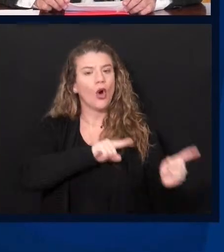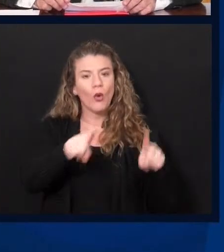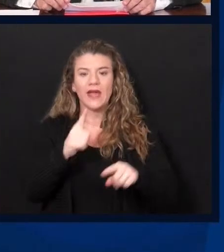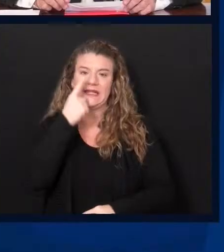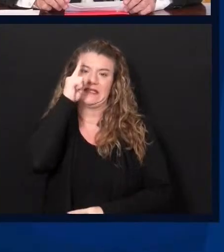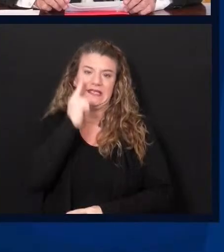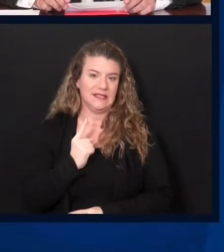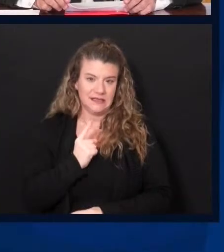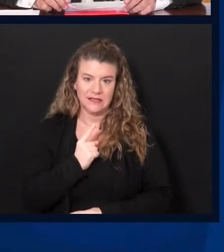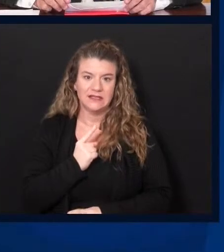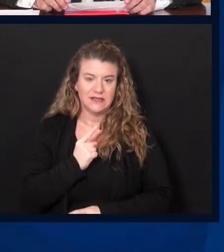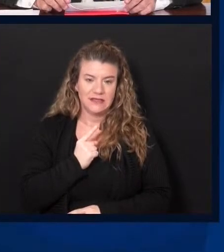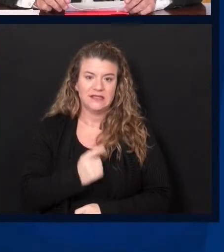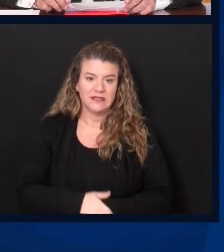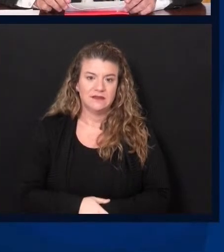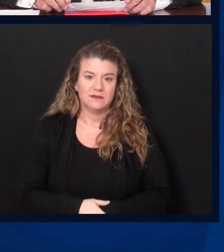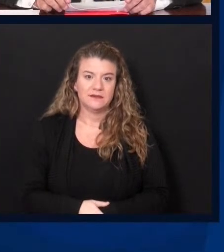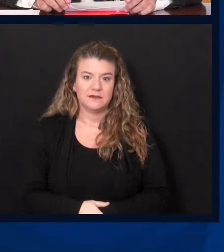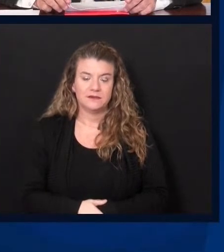tested.